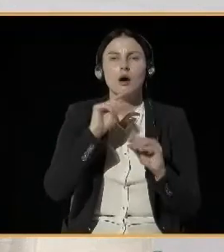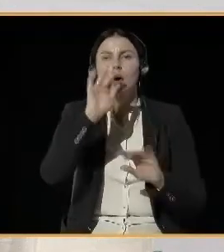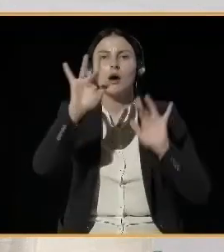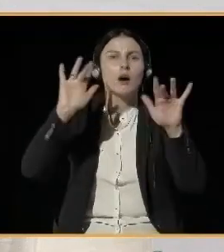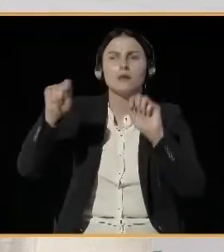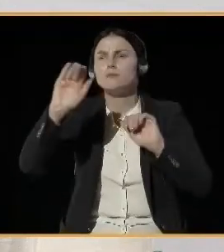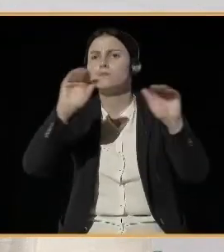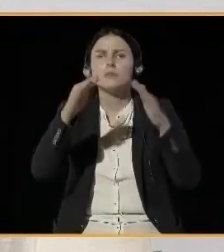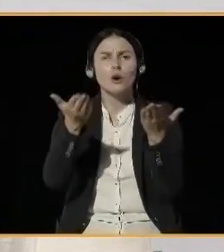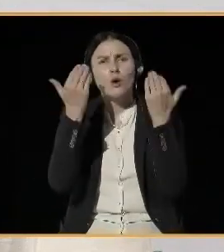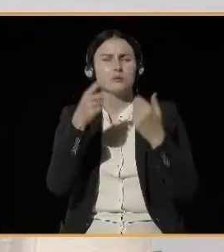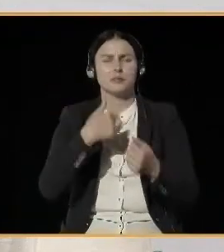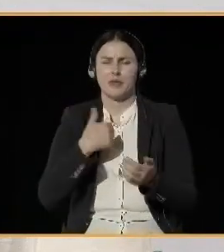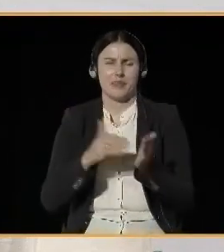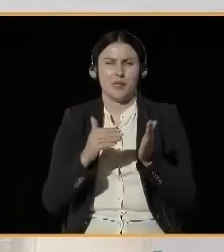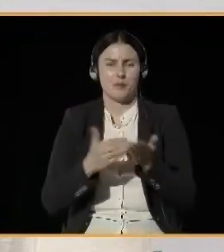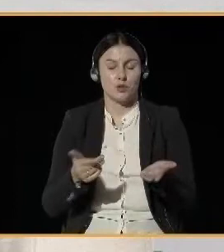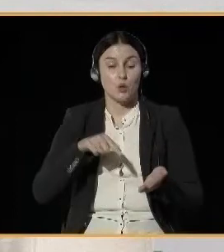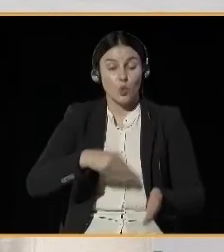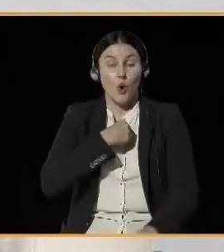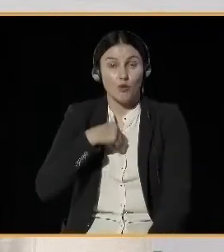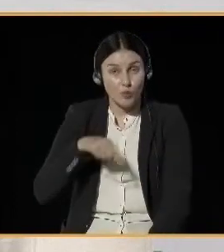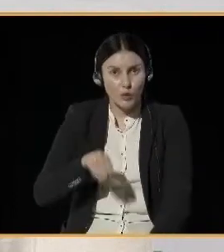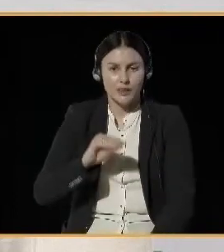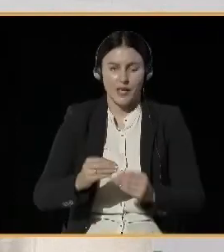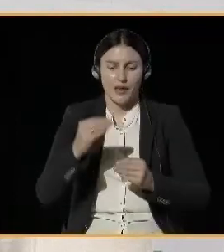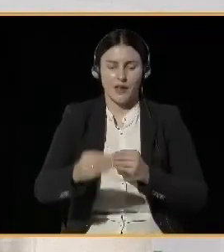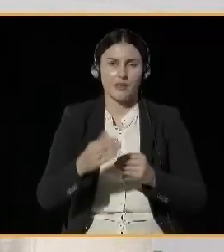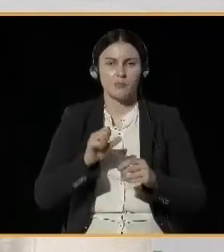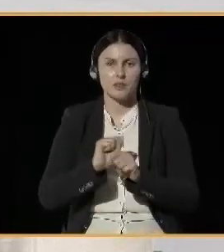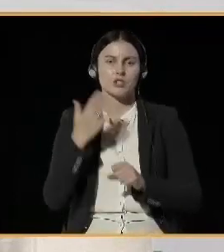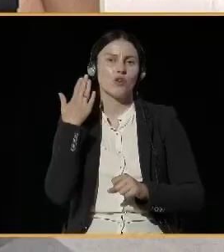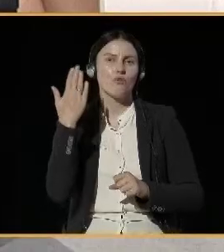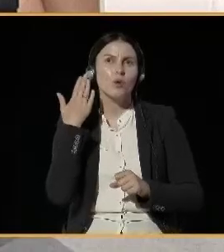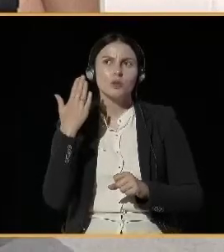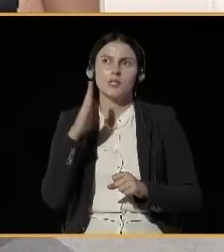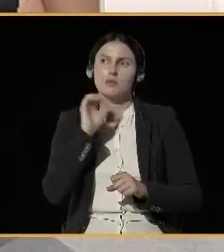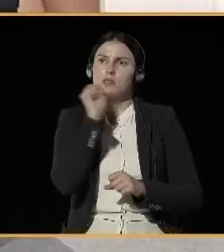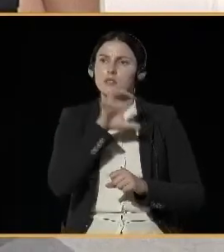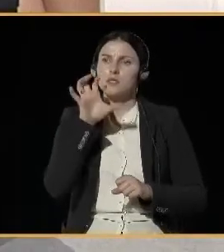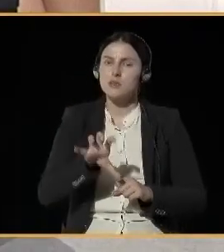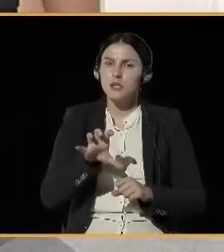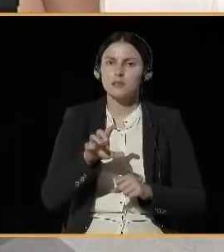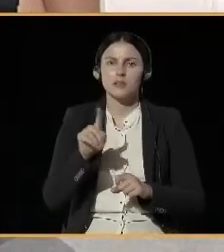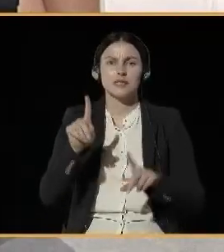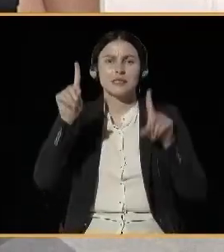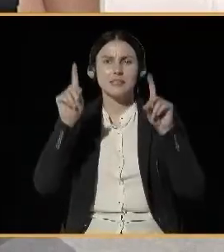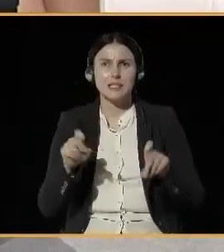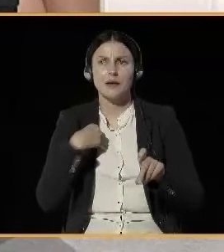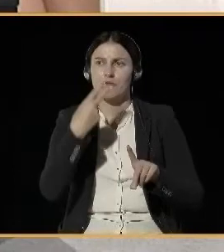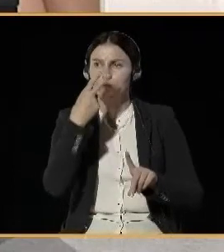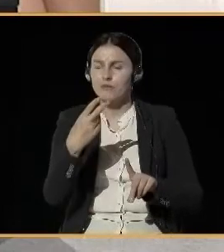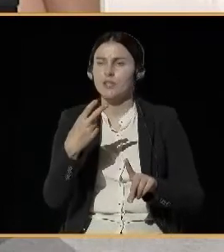So you don't virtually have to, you don't need to encourage people to become volunteers. It simply happens.